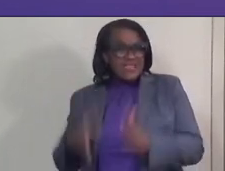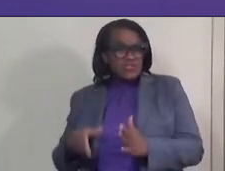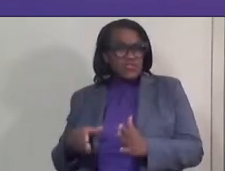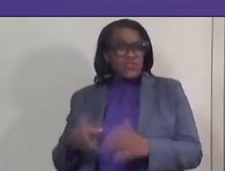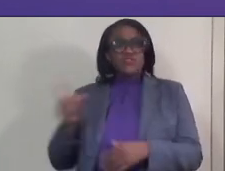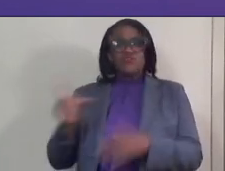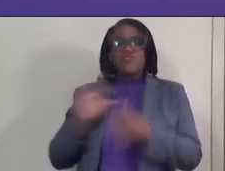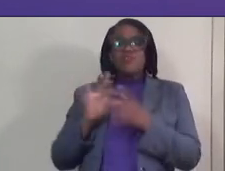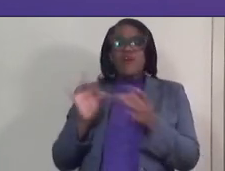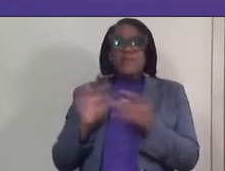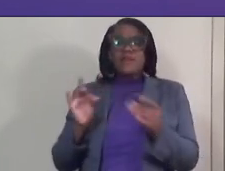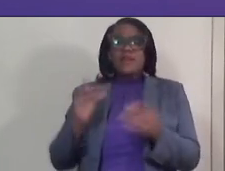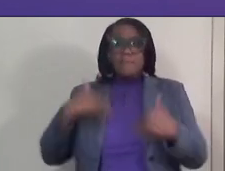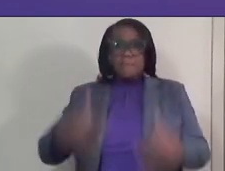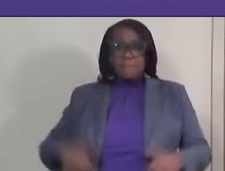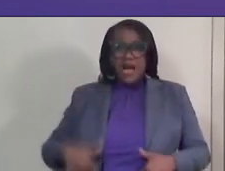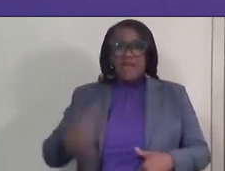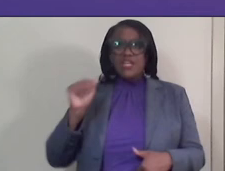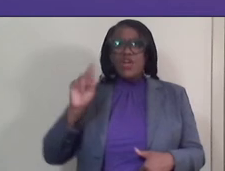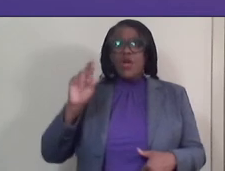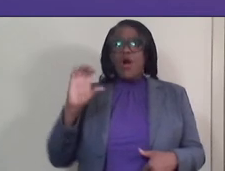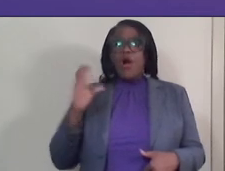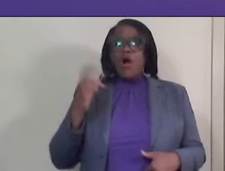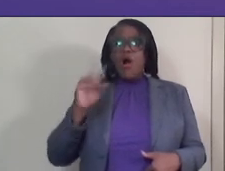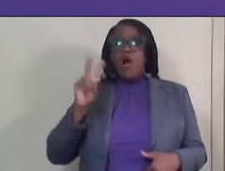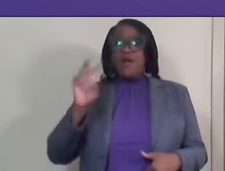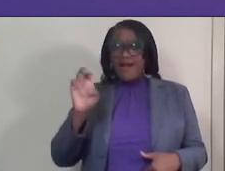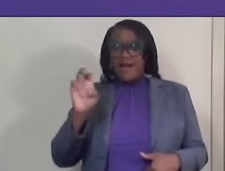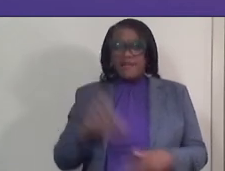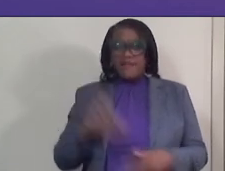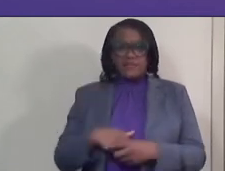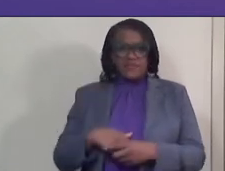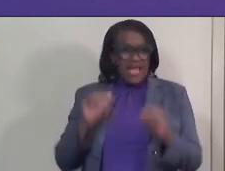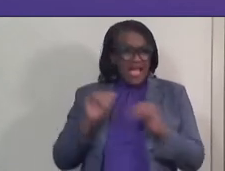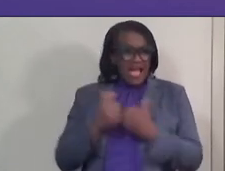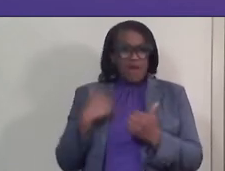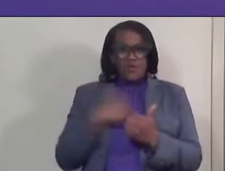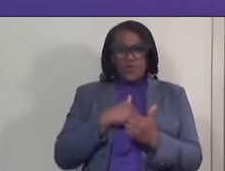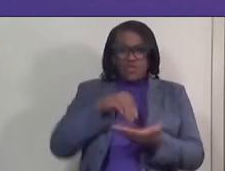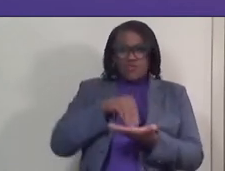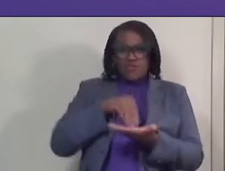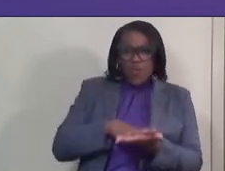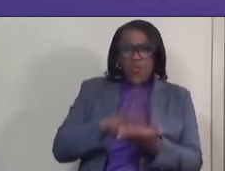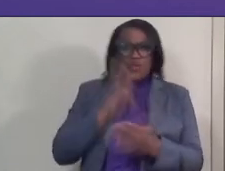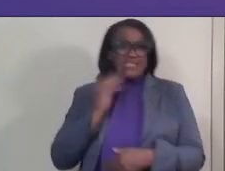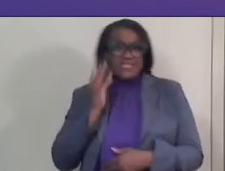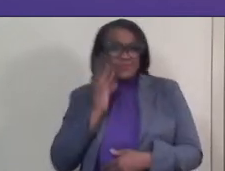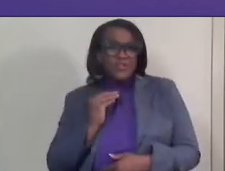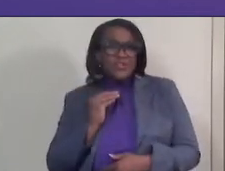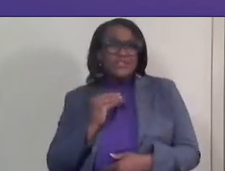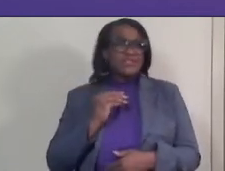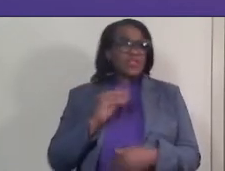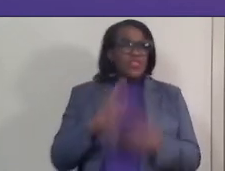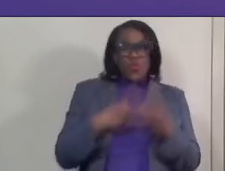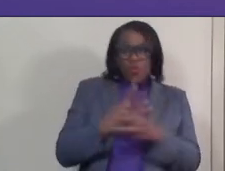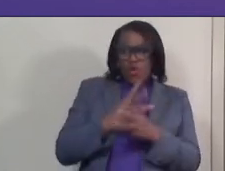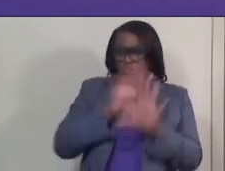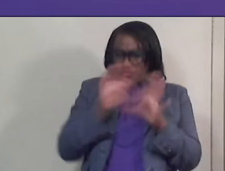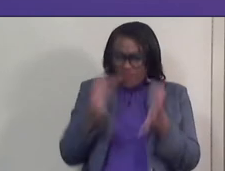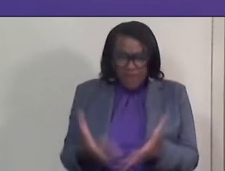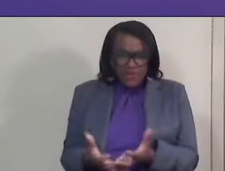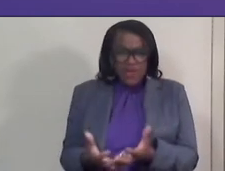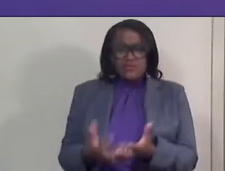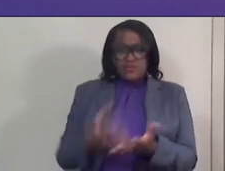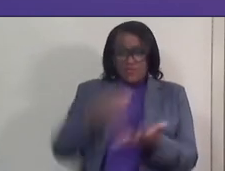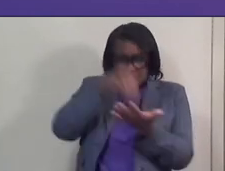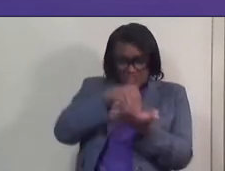as archive, right? And just a way of recording and experiencing the world around us and